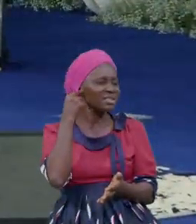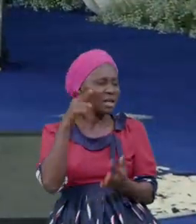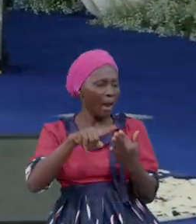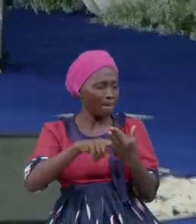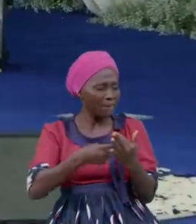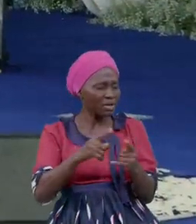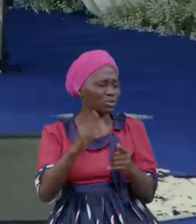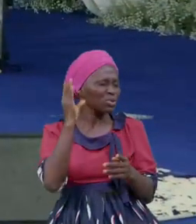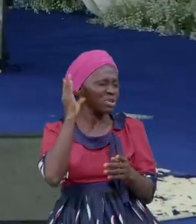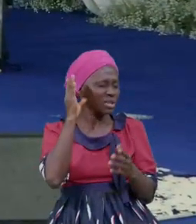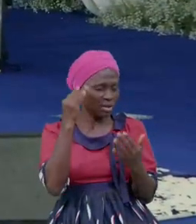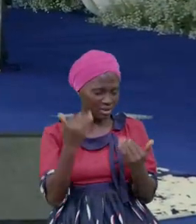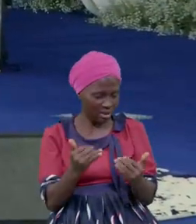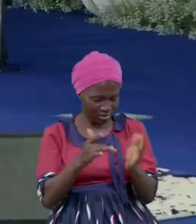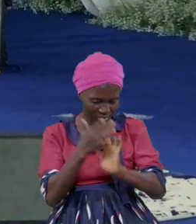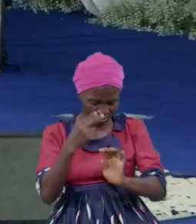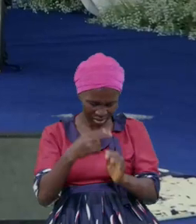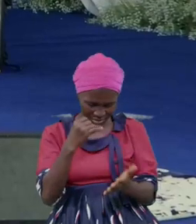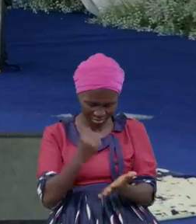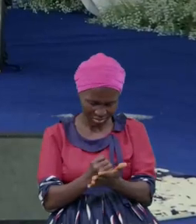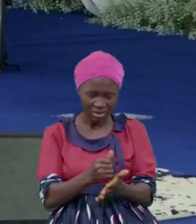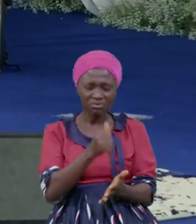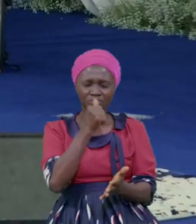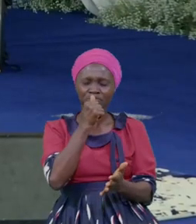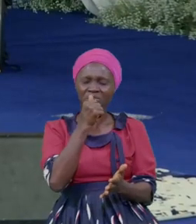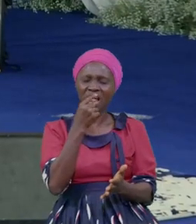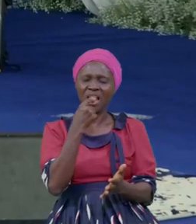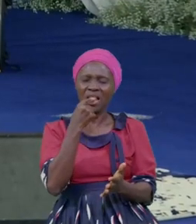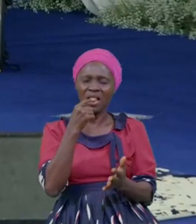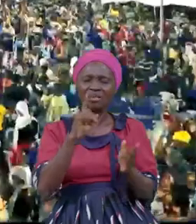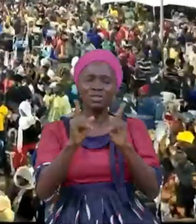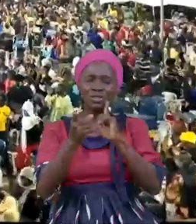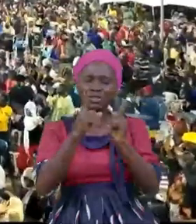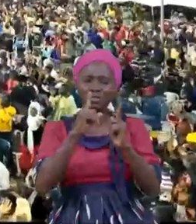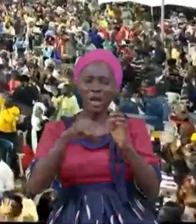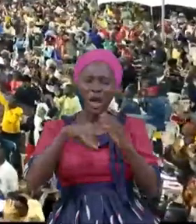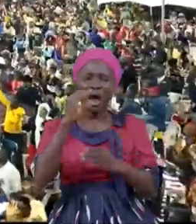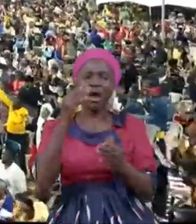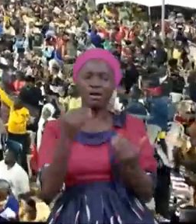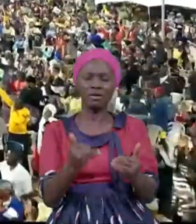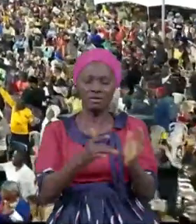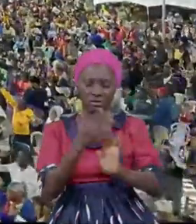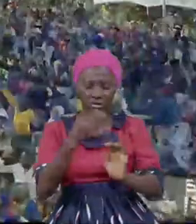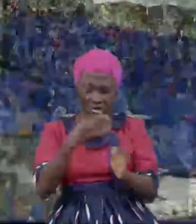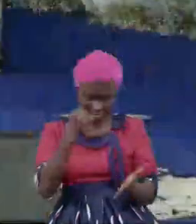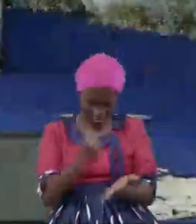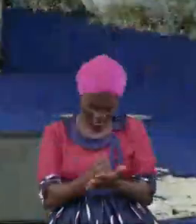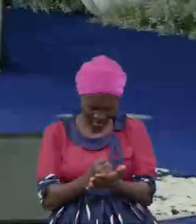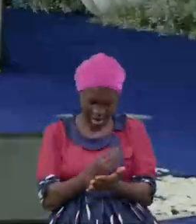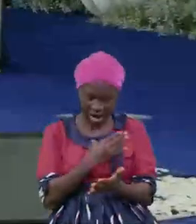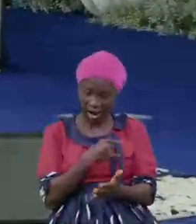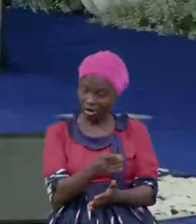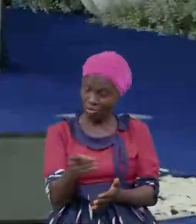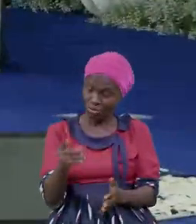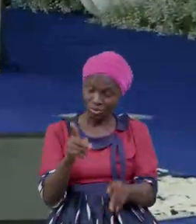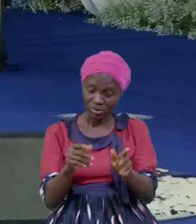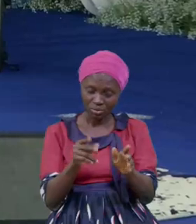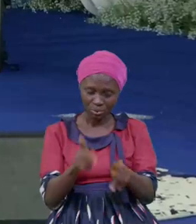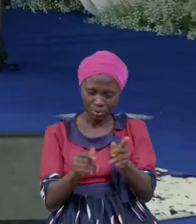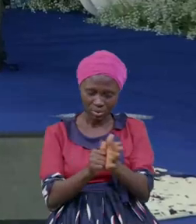right now. Dumb tongues speak out right now. I pray for those who have swelling on their